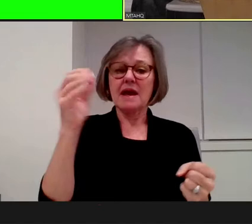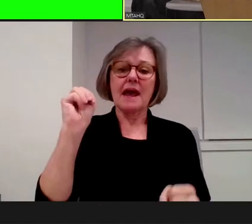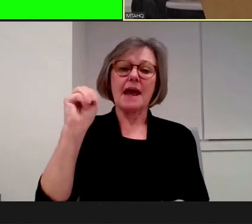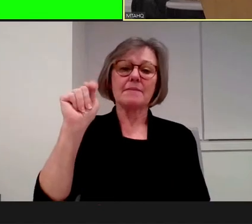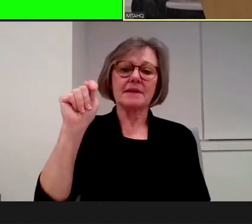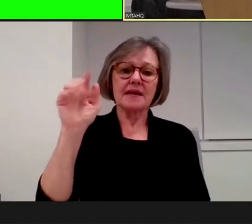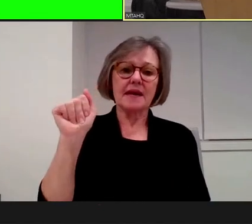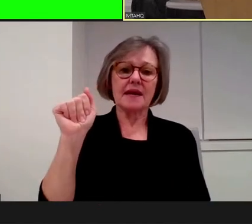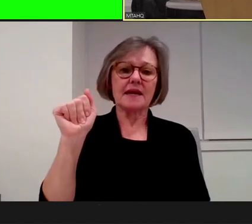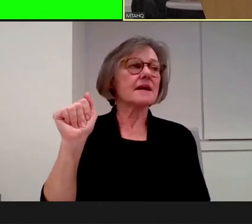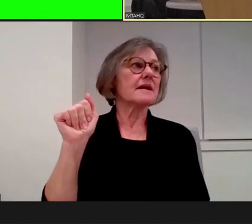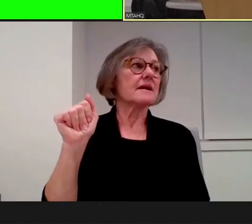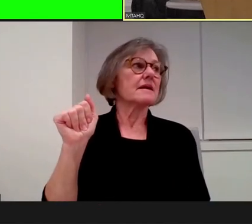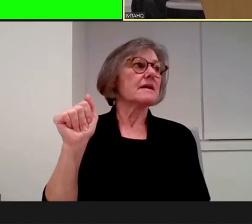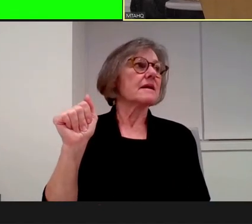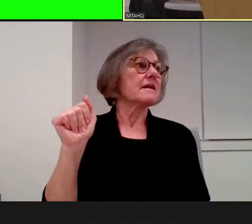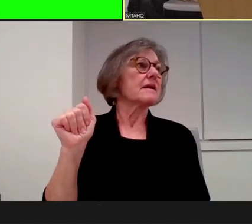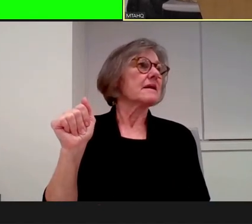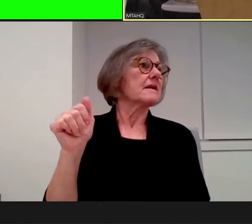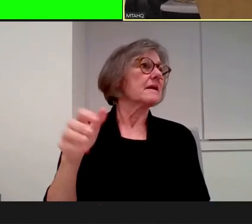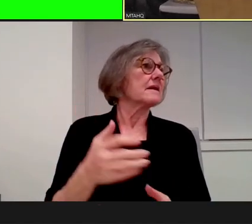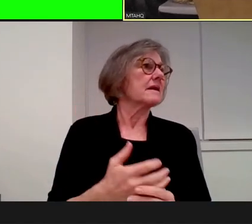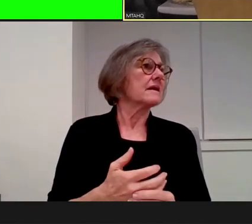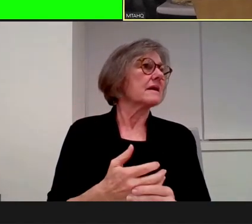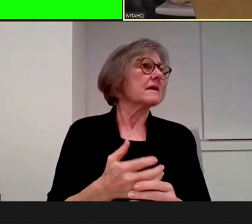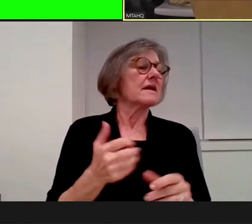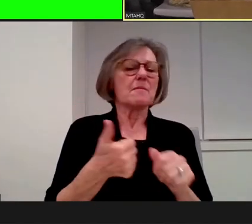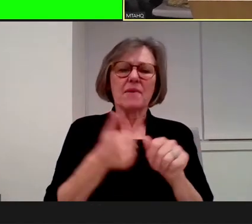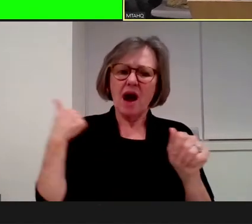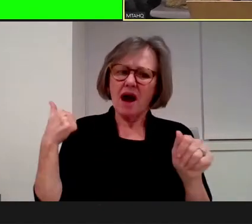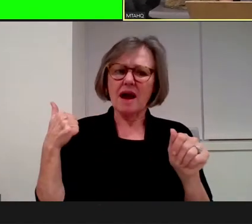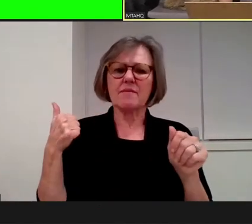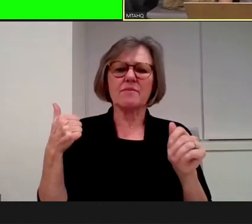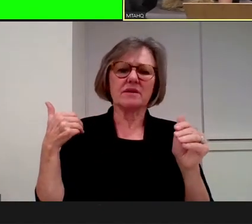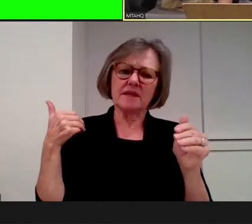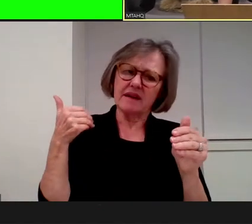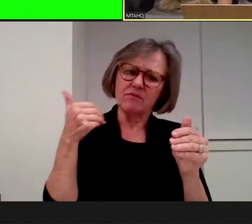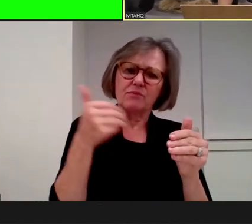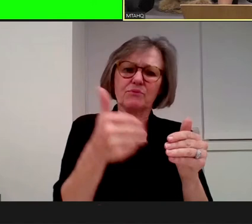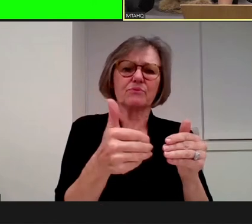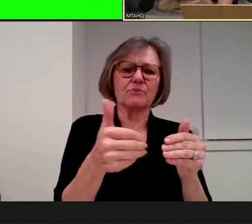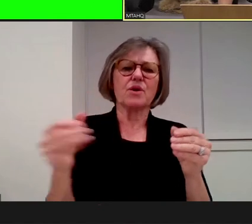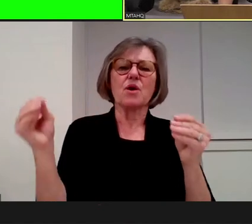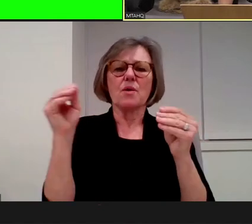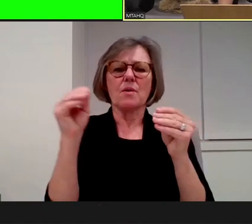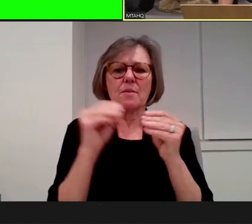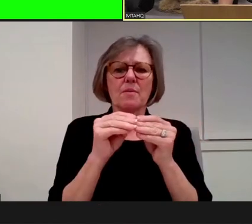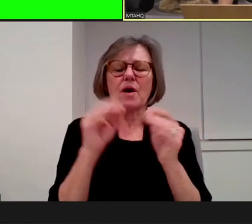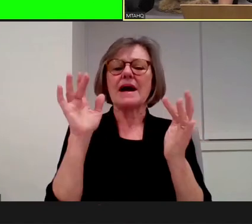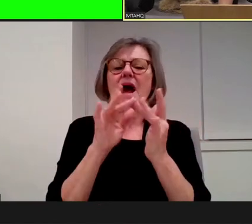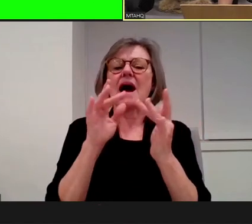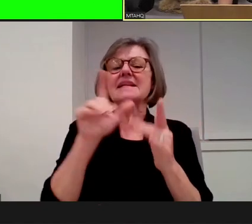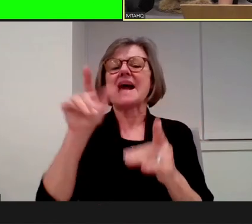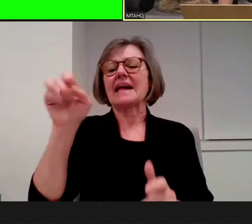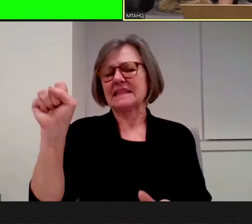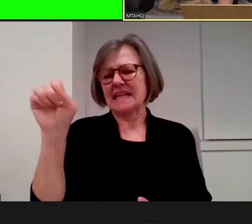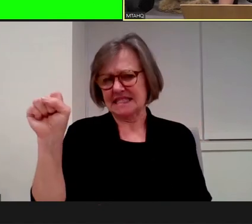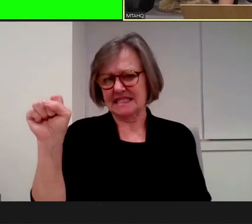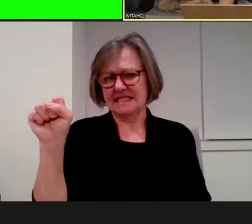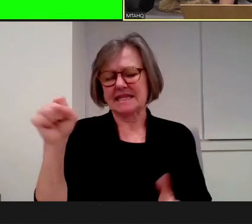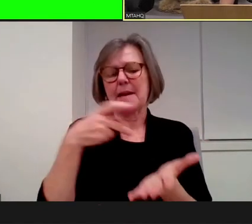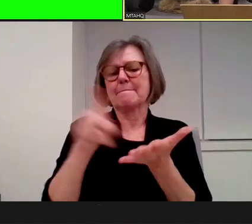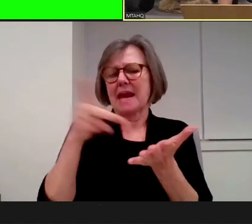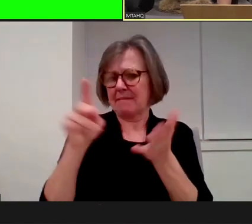is behind and moving forward towards a more contactless